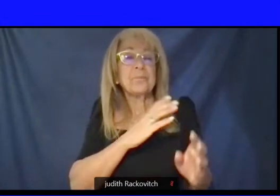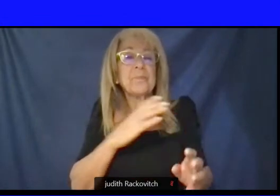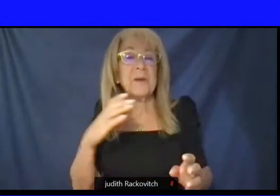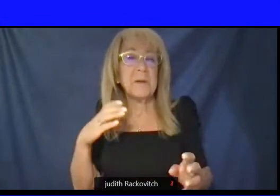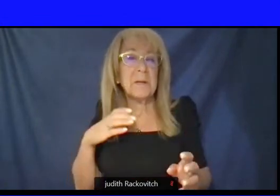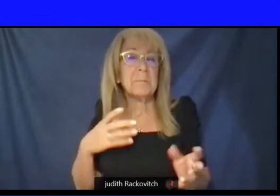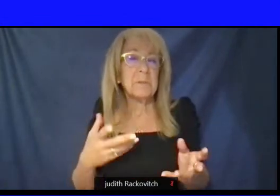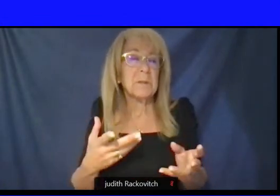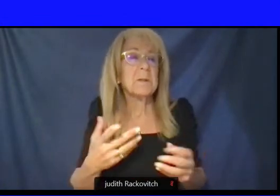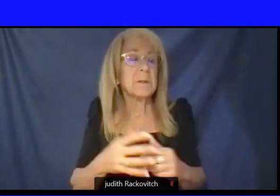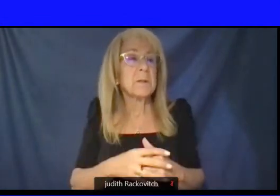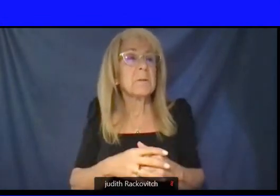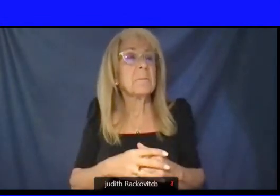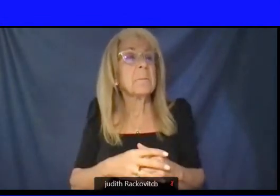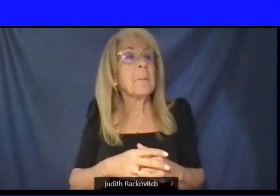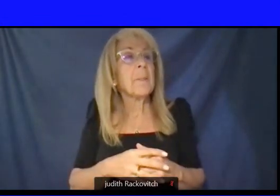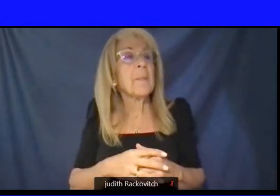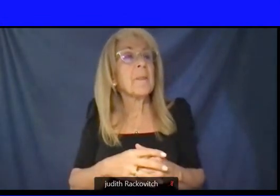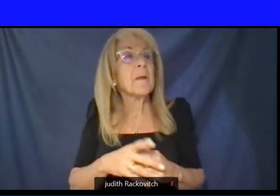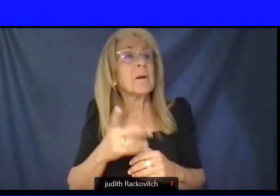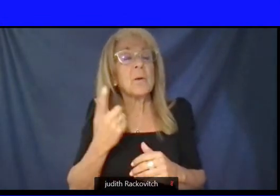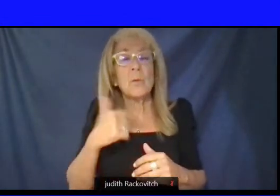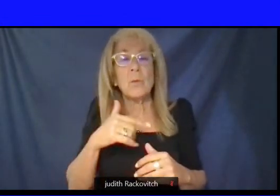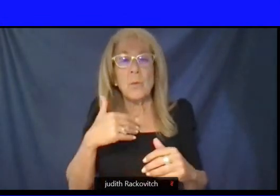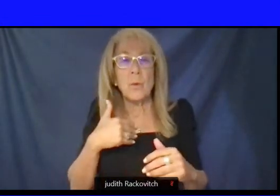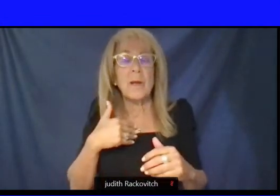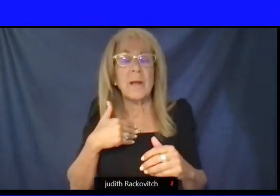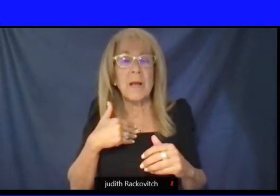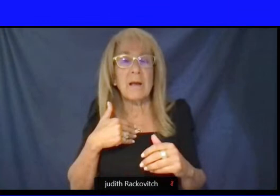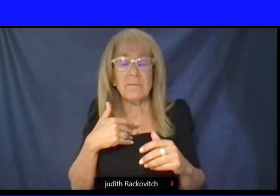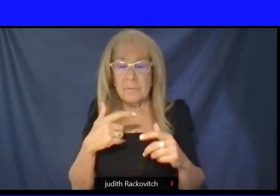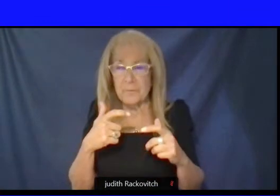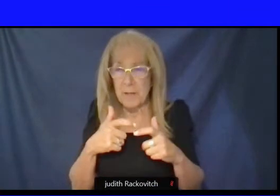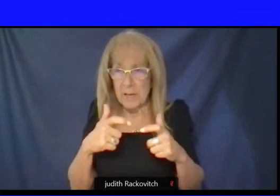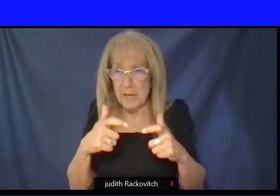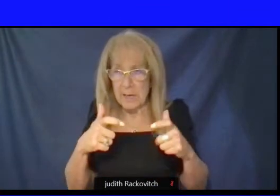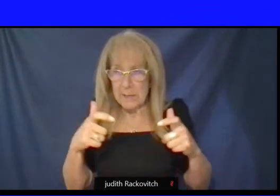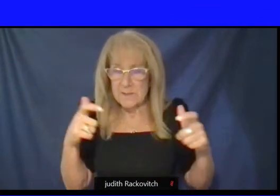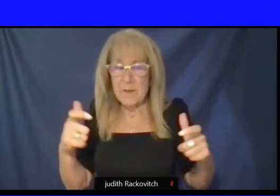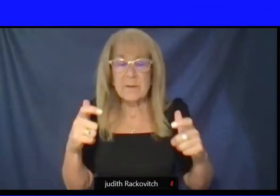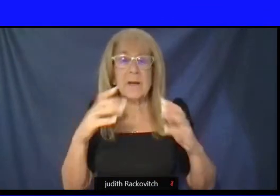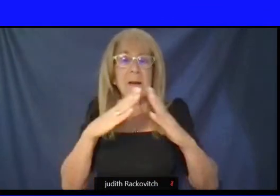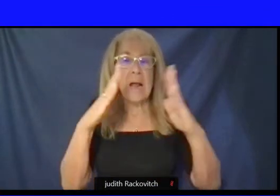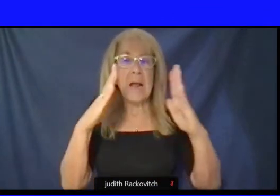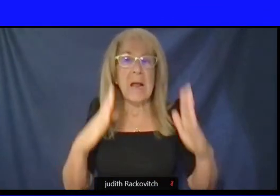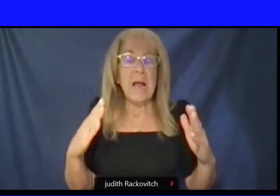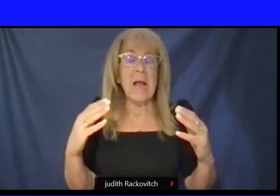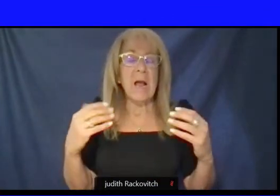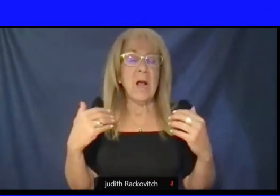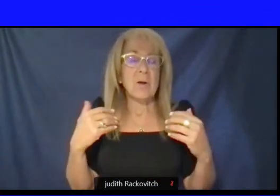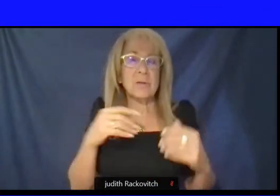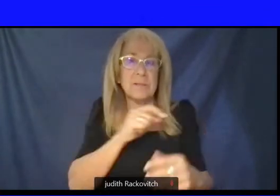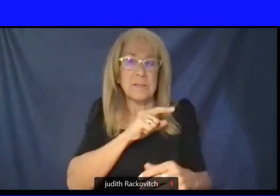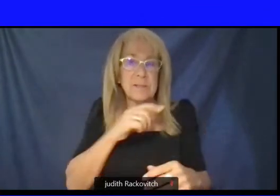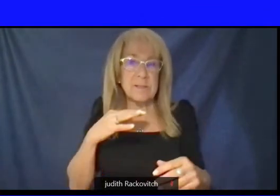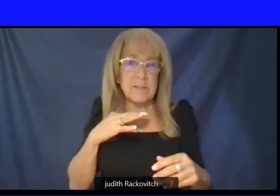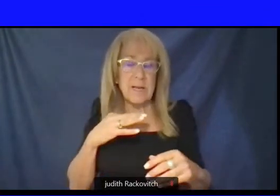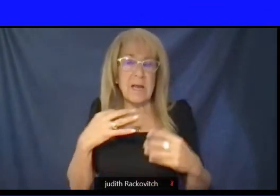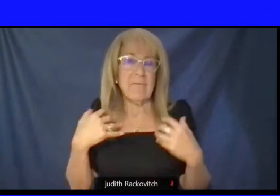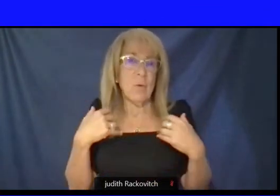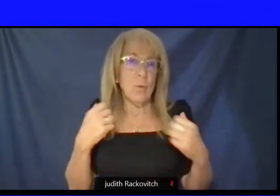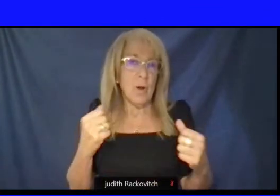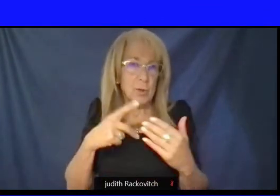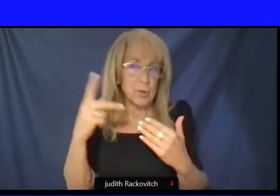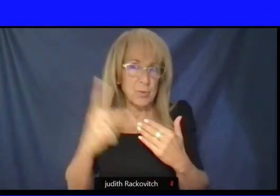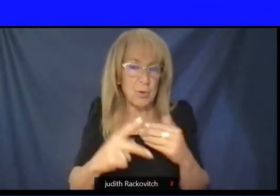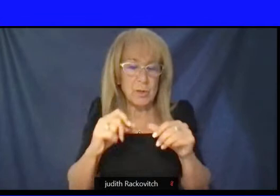Sally? Just a quick question. On your students program, how many students have been referred in the approximately 1